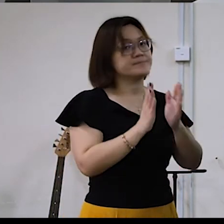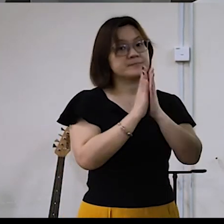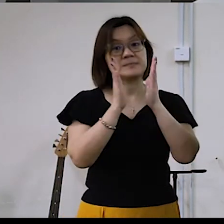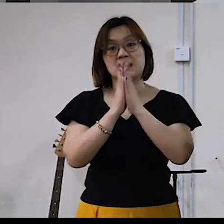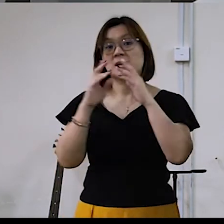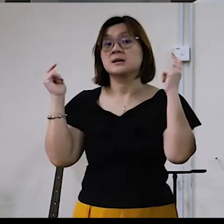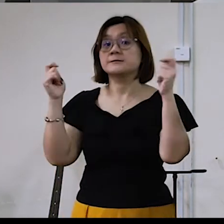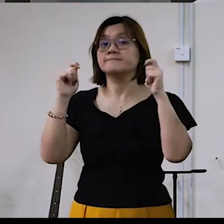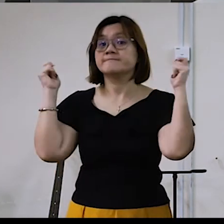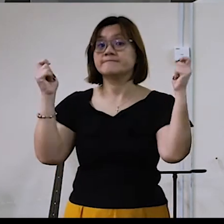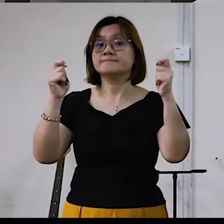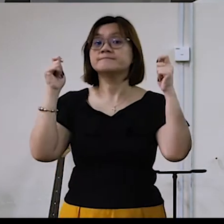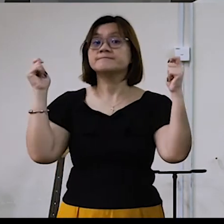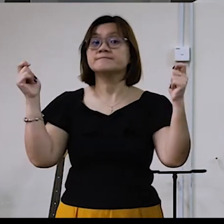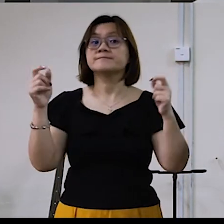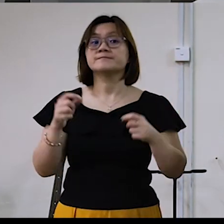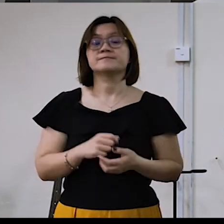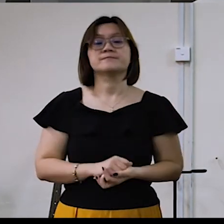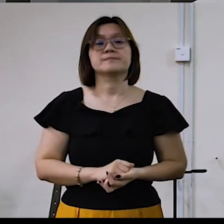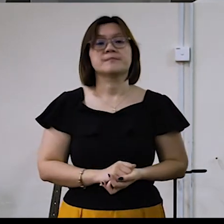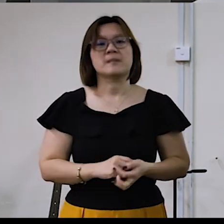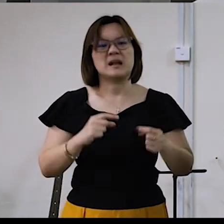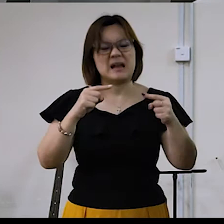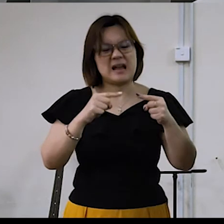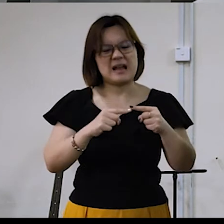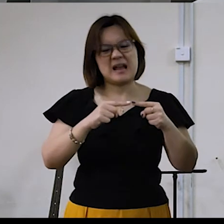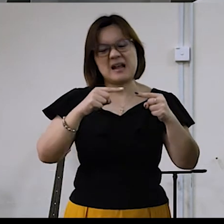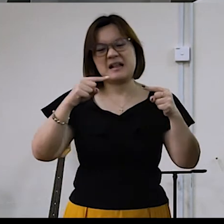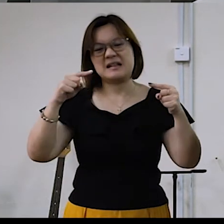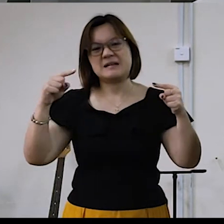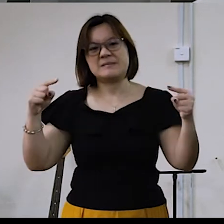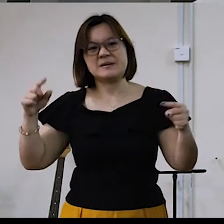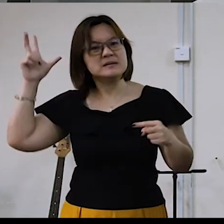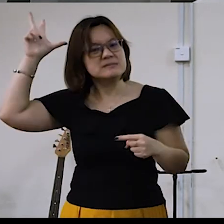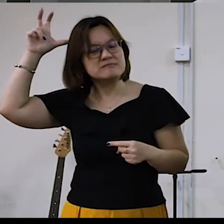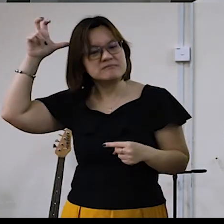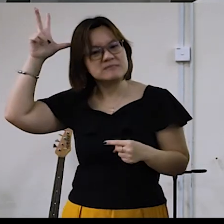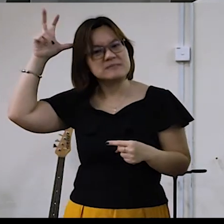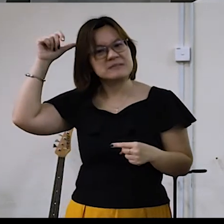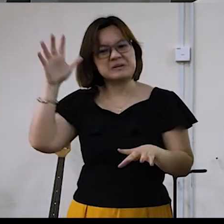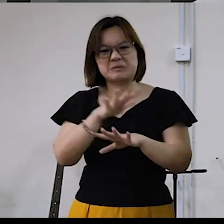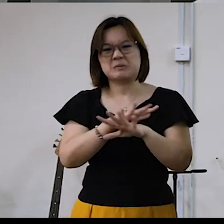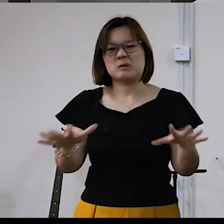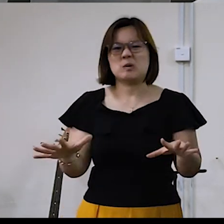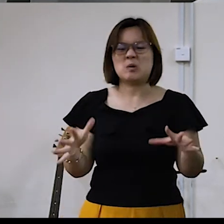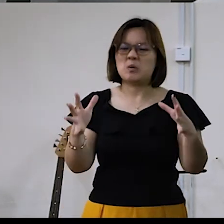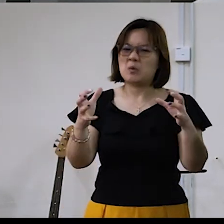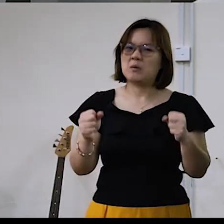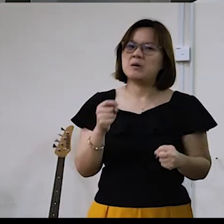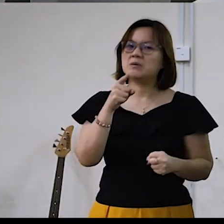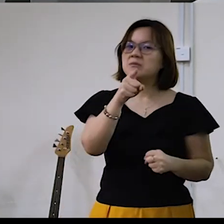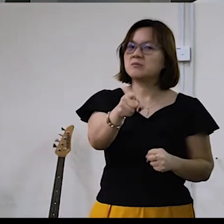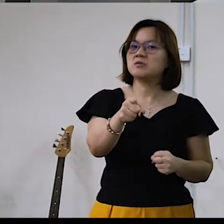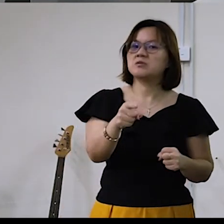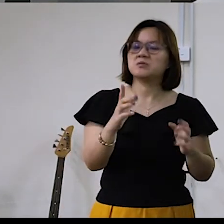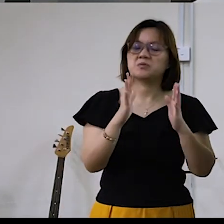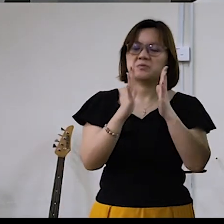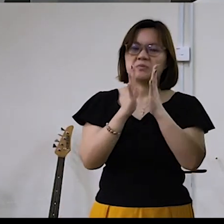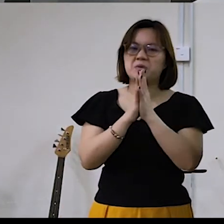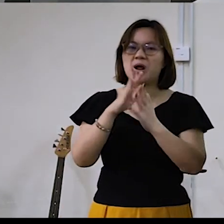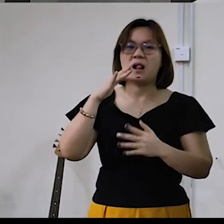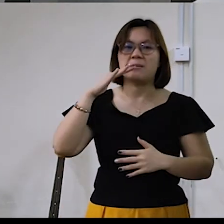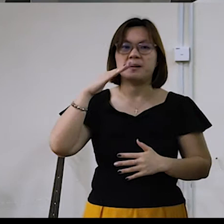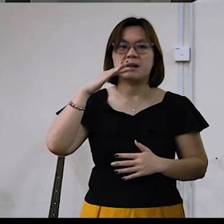Hallelujah. And the enemy doesn't want you to pray in the Spirit. The devil, Satan, the ugly, disgusting Satan, doesn't want you to pray in